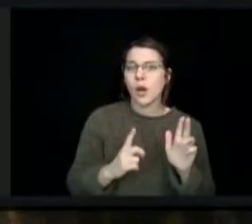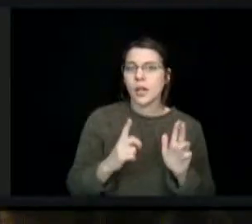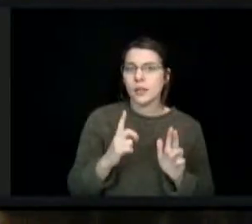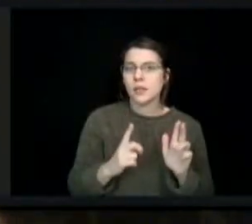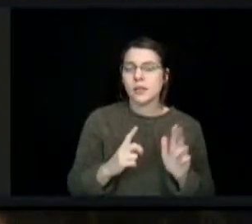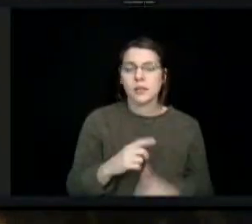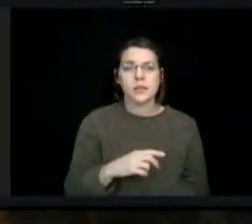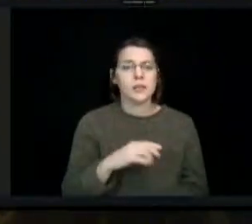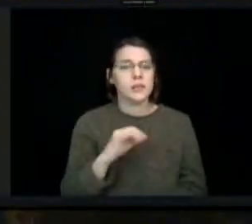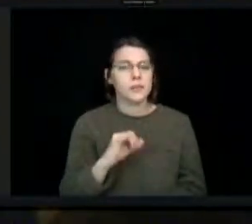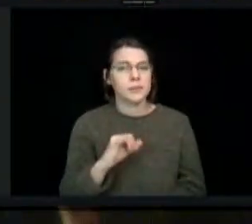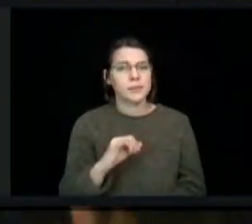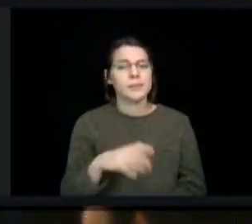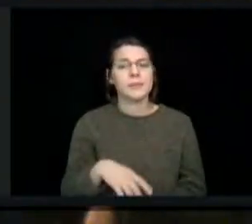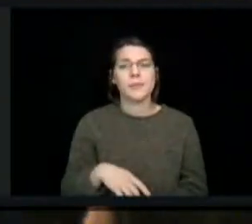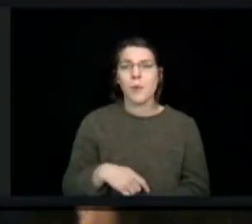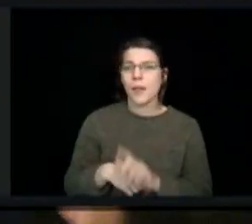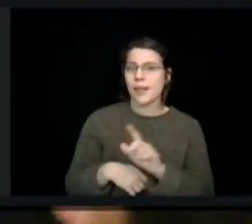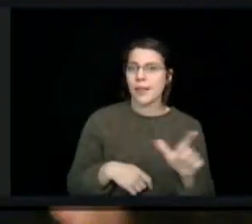Okay.